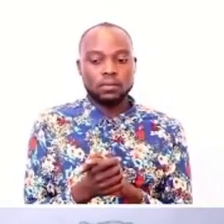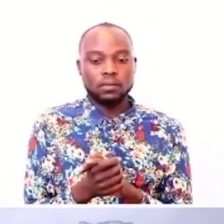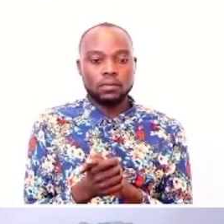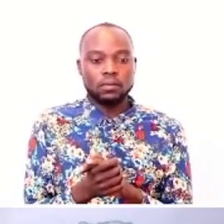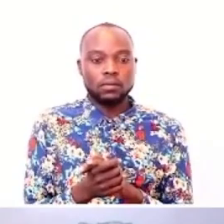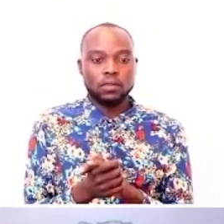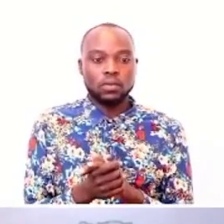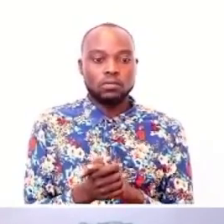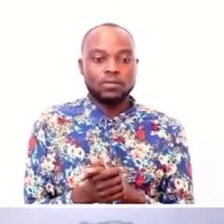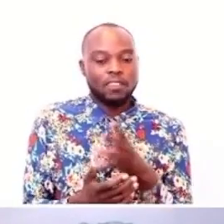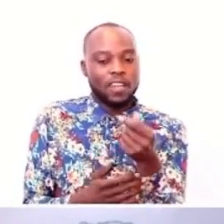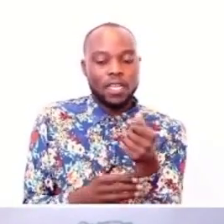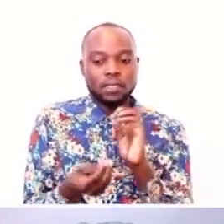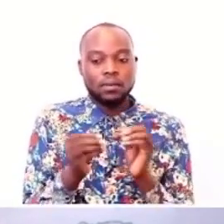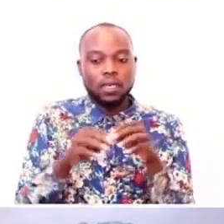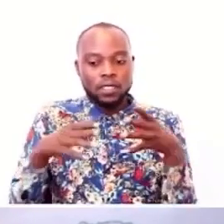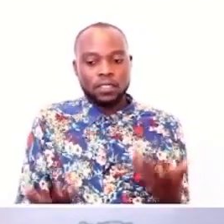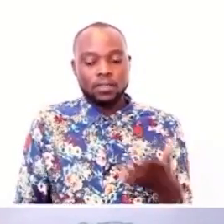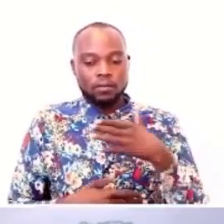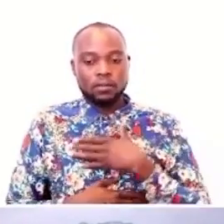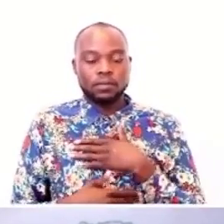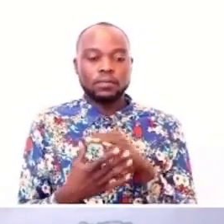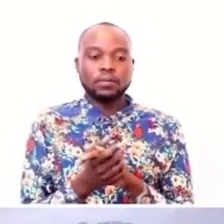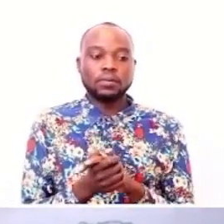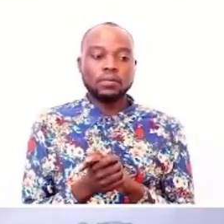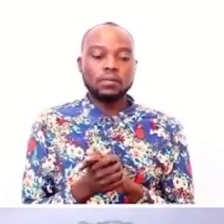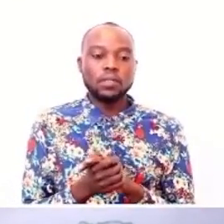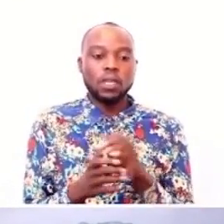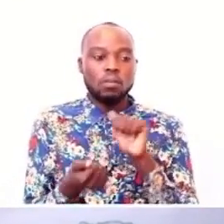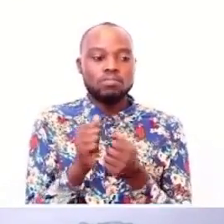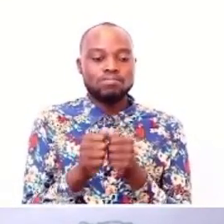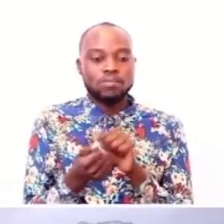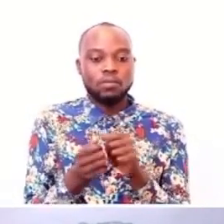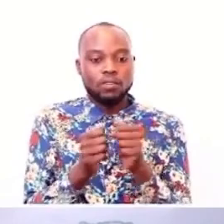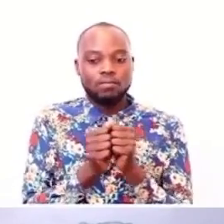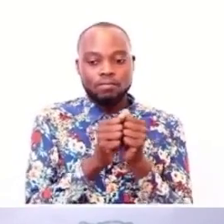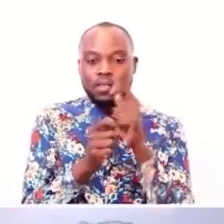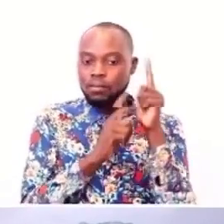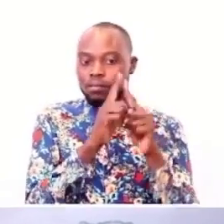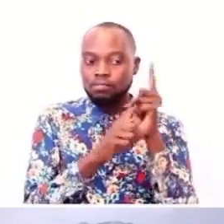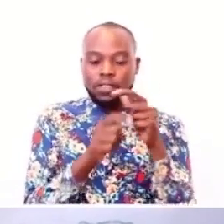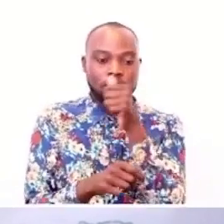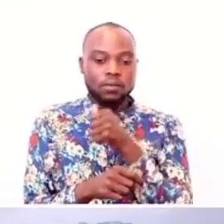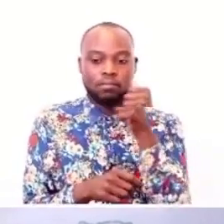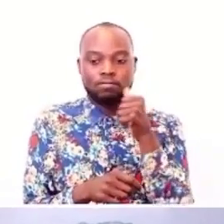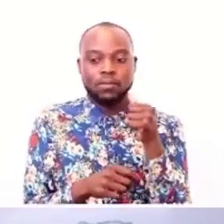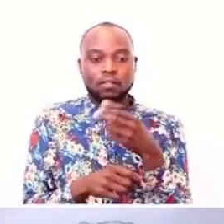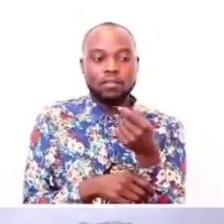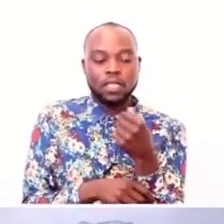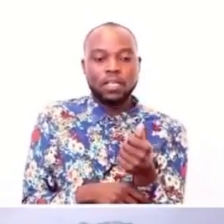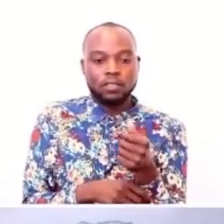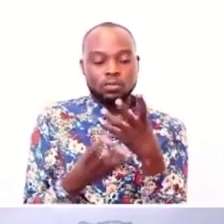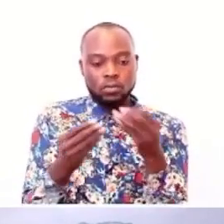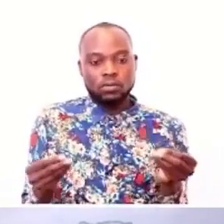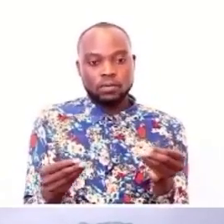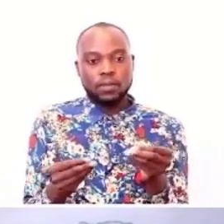what finance will do for us. And the problem with thinking that private finance is a solution, yes, it